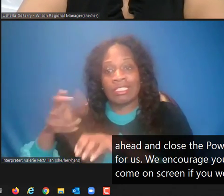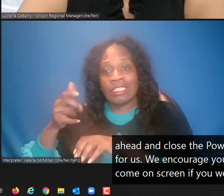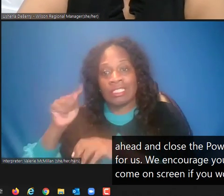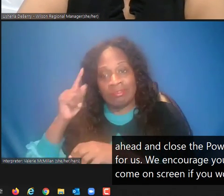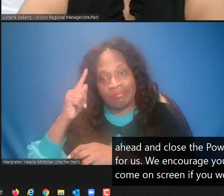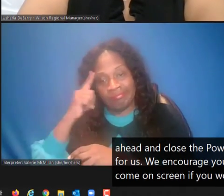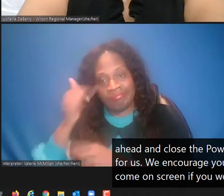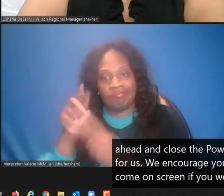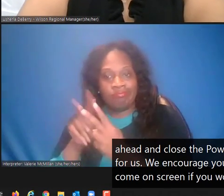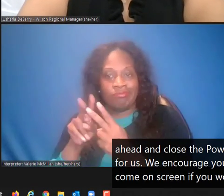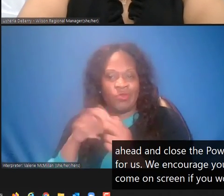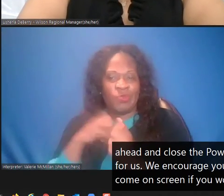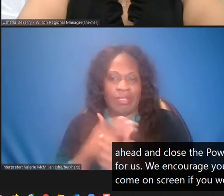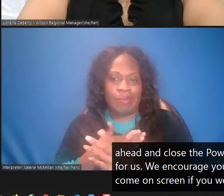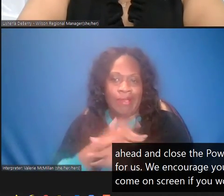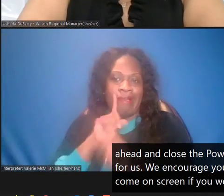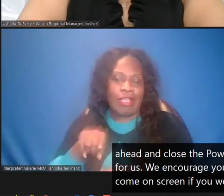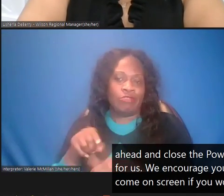and we'll be glad to answer them.